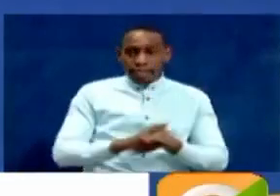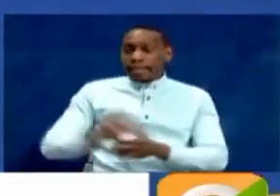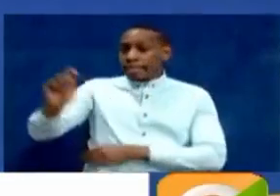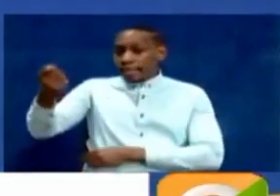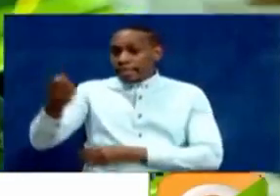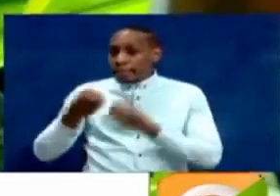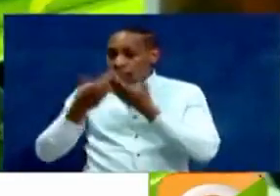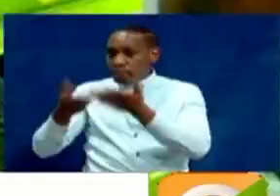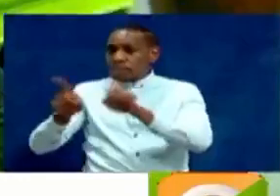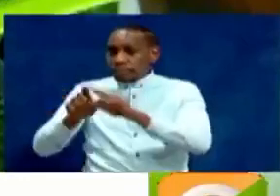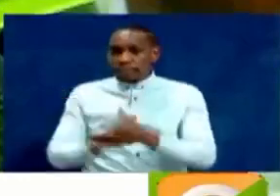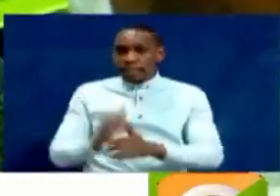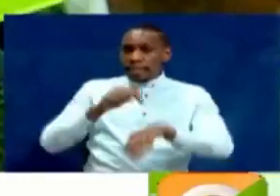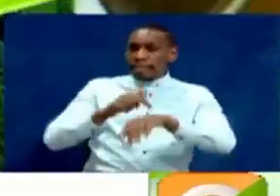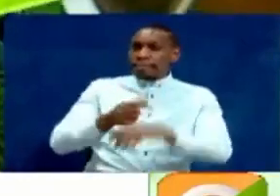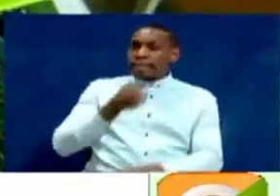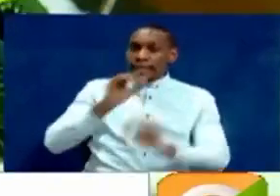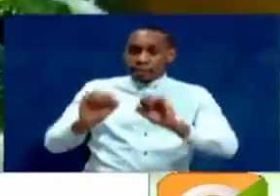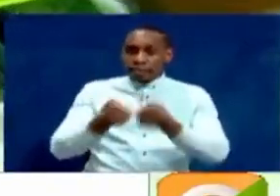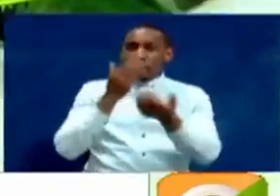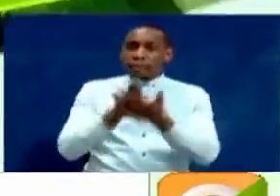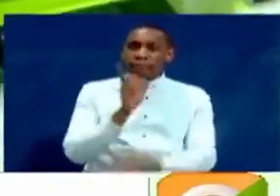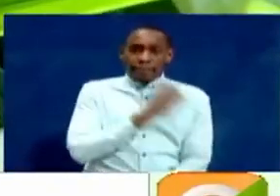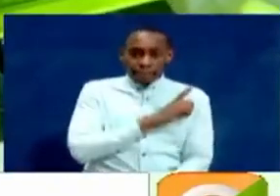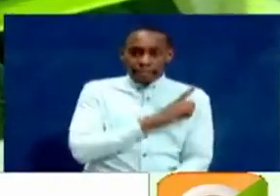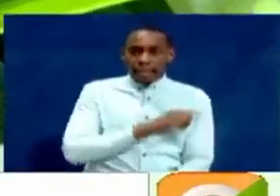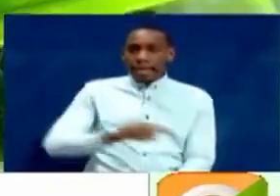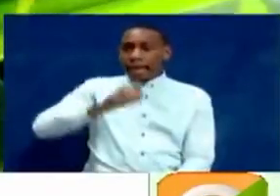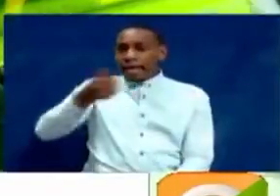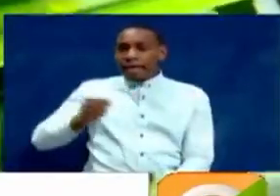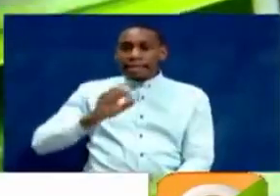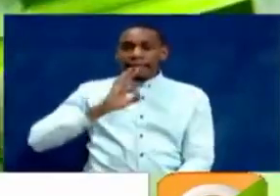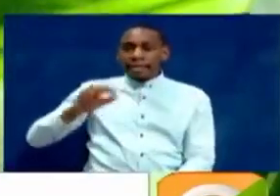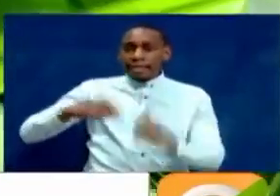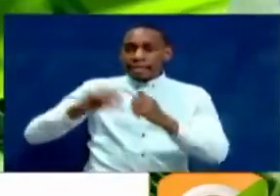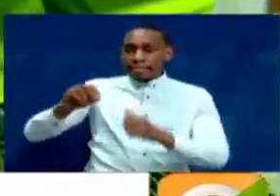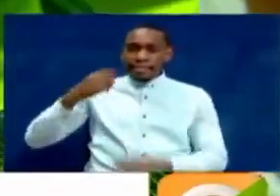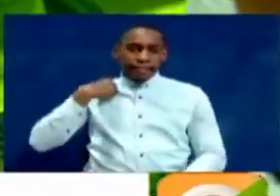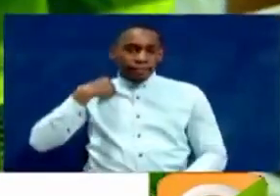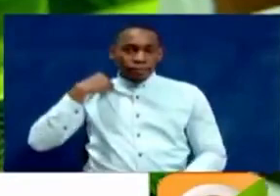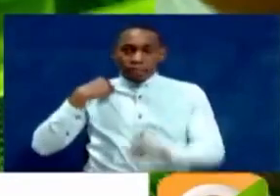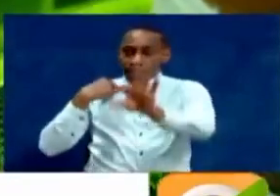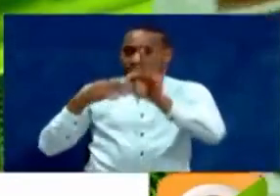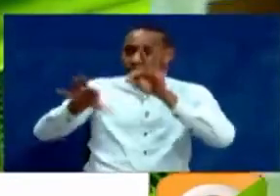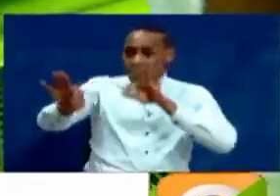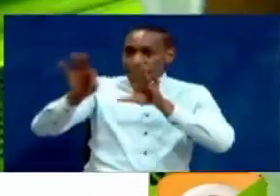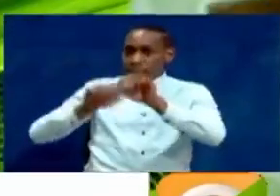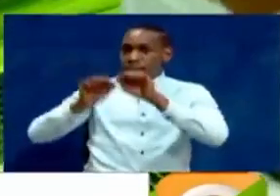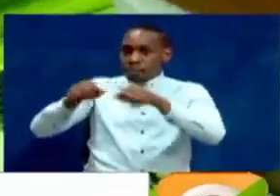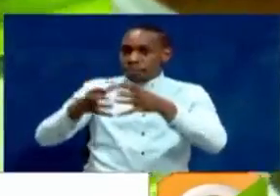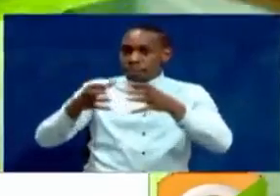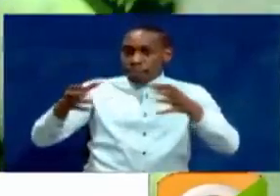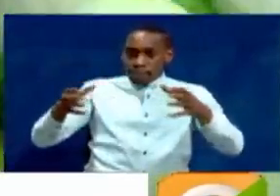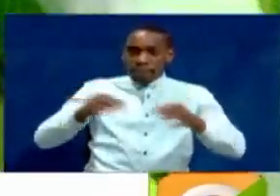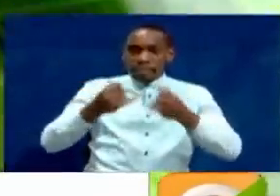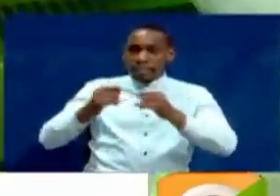the Kenyan data. Once the vaccine safety is confirmed, a further 360 volunteers will be recruited, with possible expansion